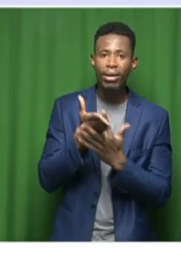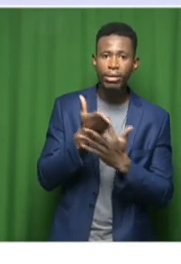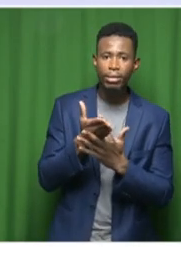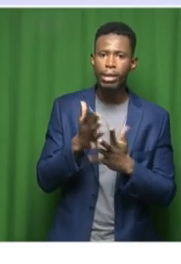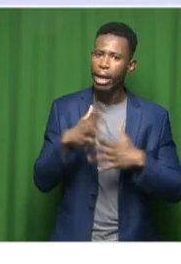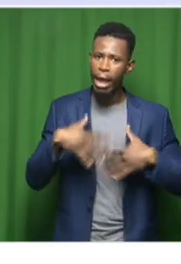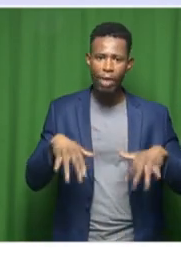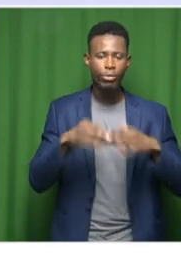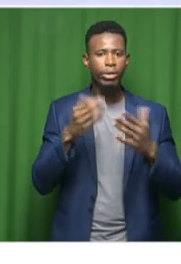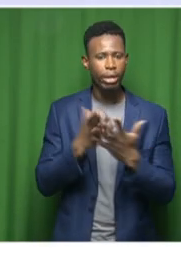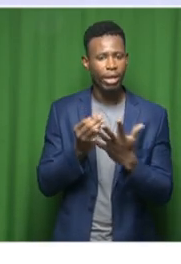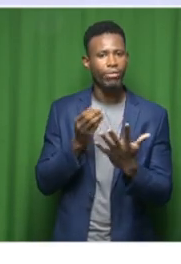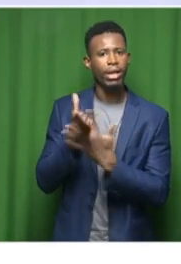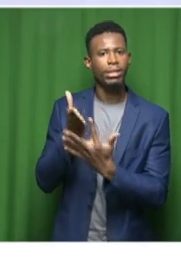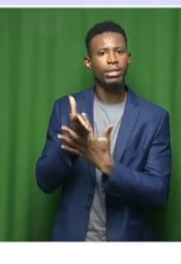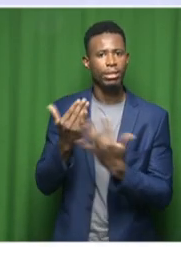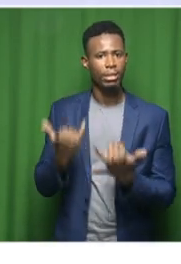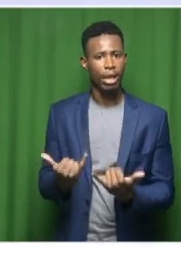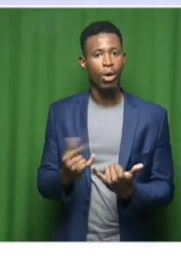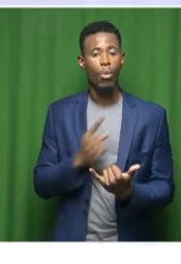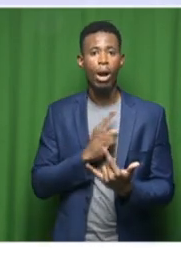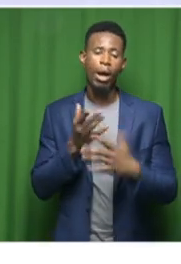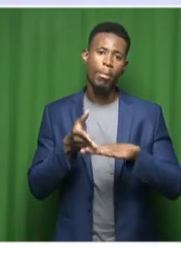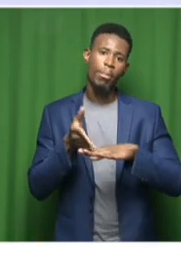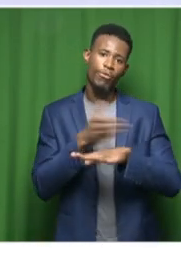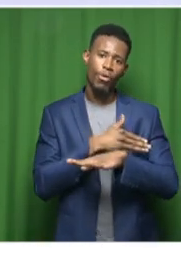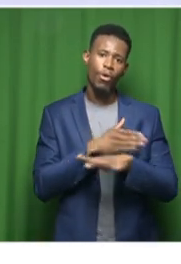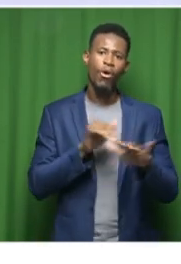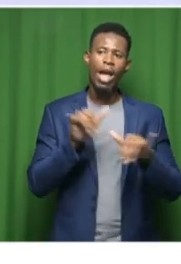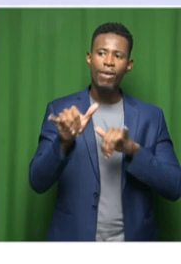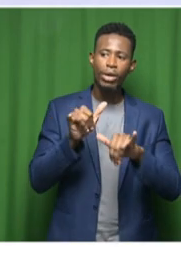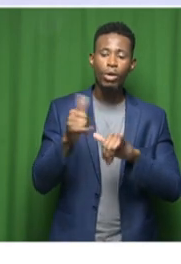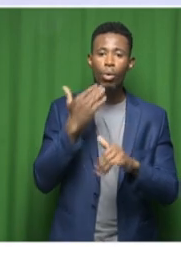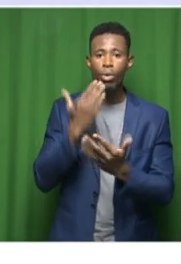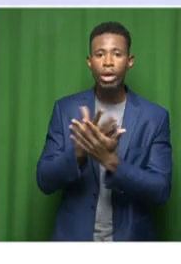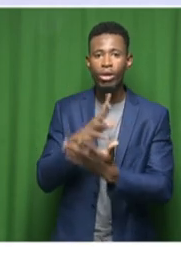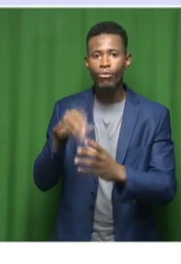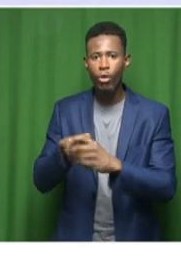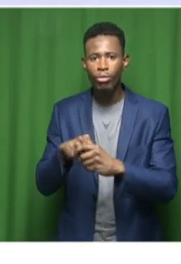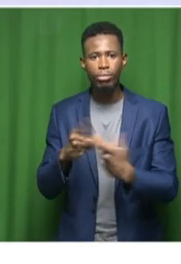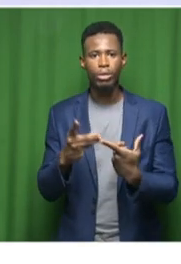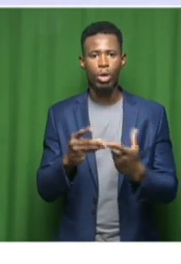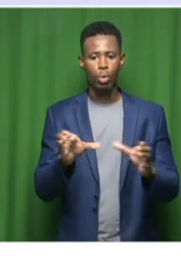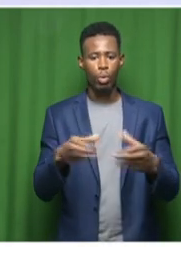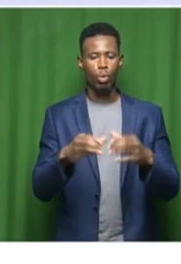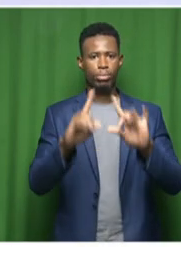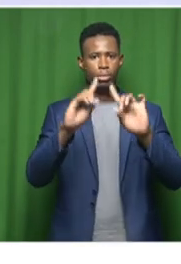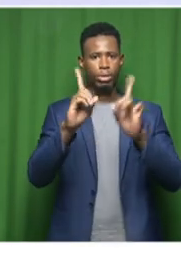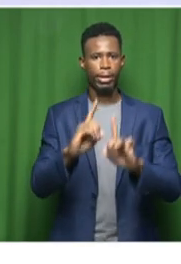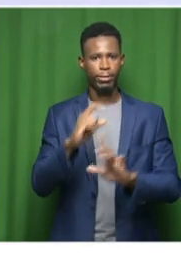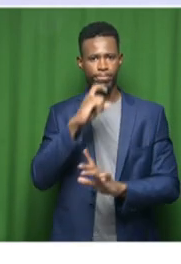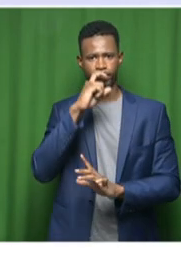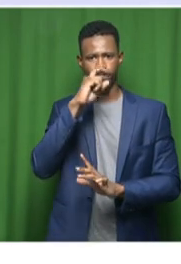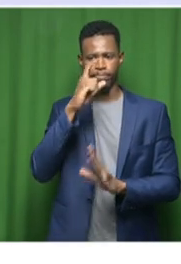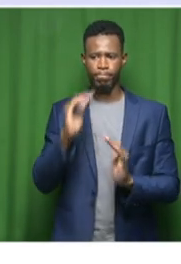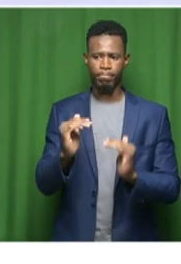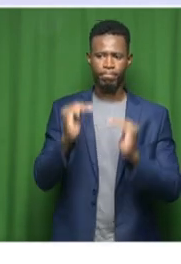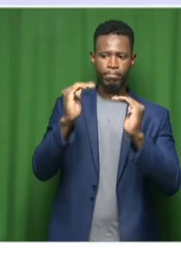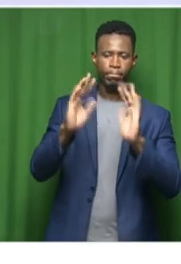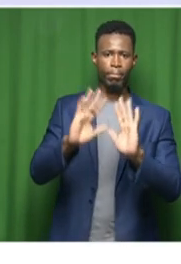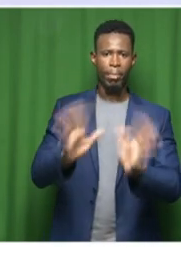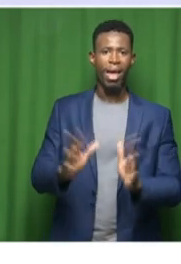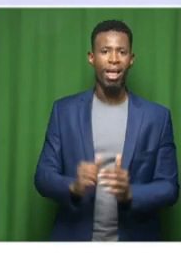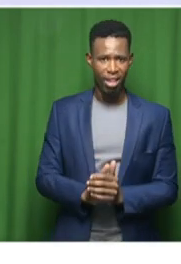past, aviation, if you talk aviation, it was just for an exclusive group. Yes. But now today, we're saying aviation is actually an